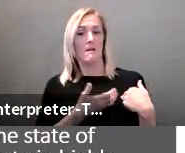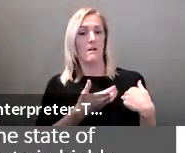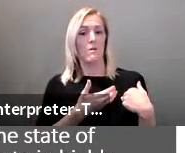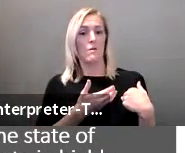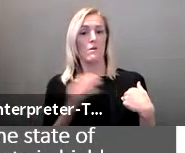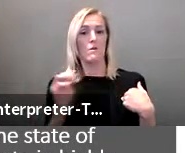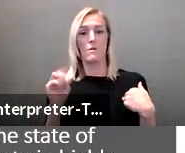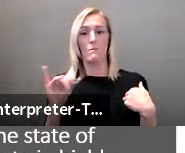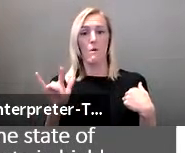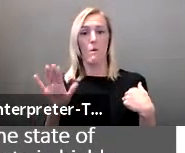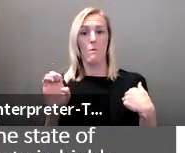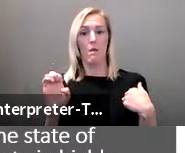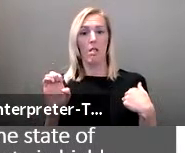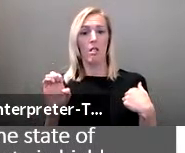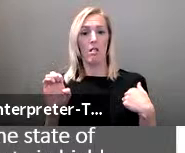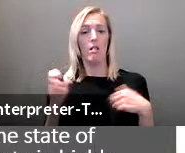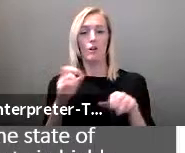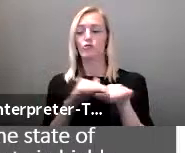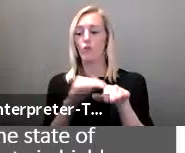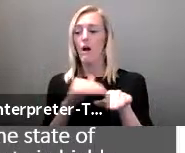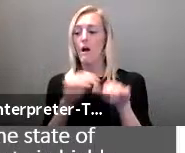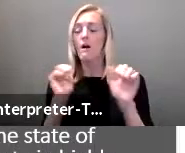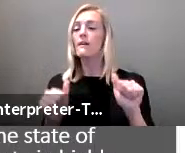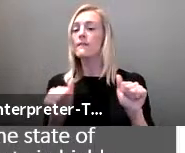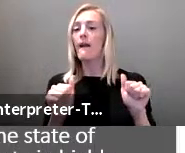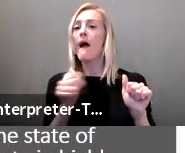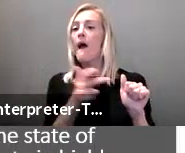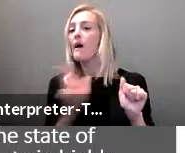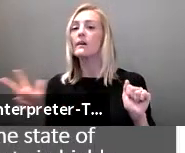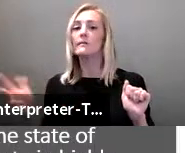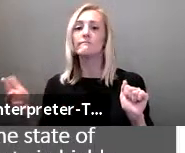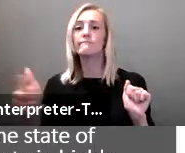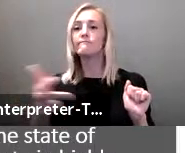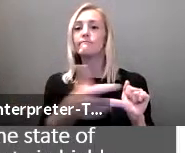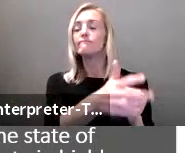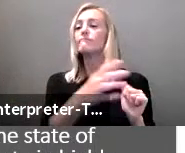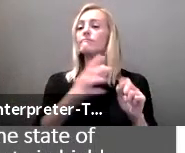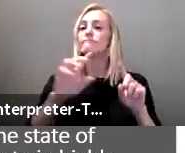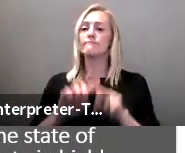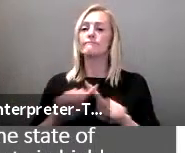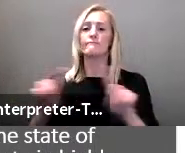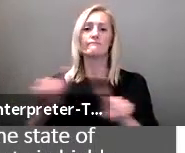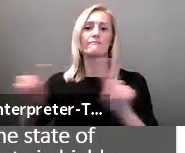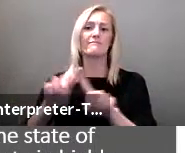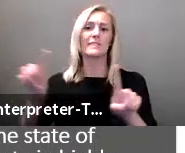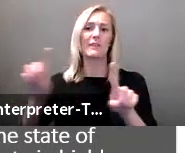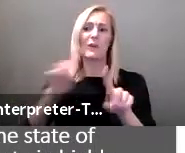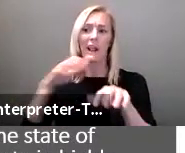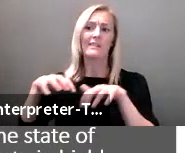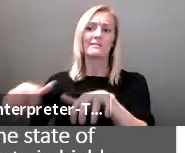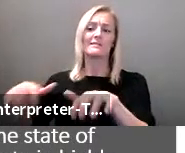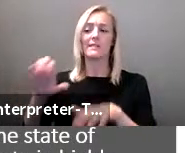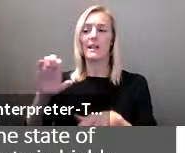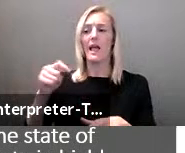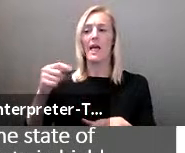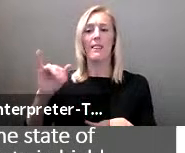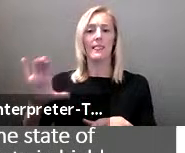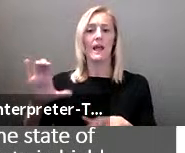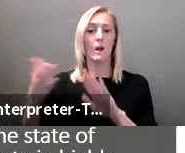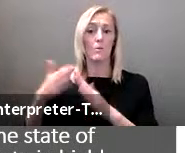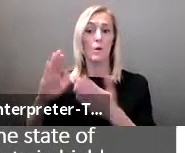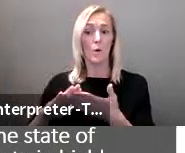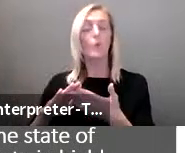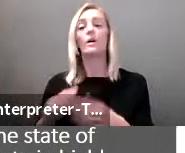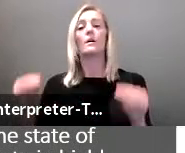unit that we could take during the week, plant them in these high ethnic group areas, communities, then we could be